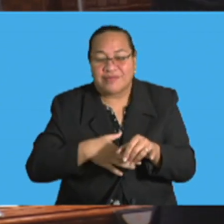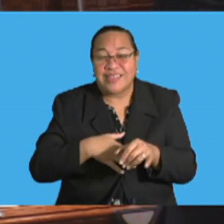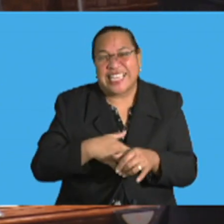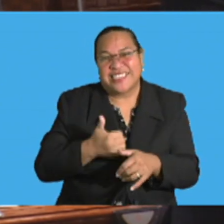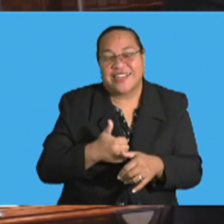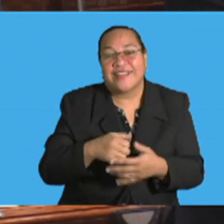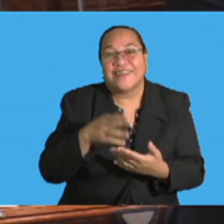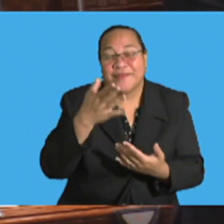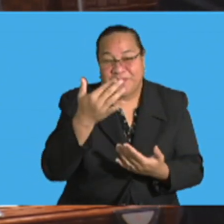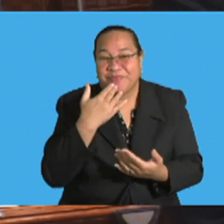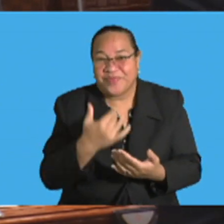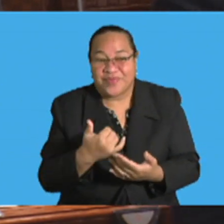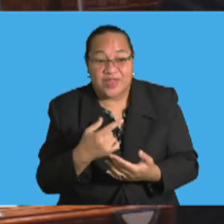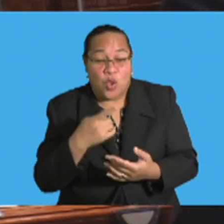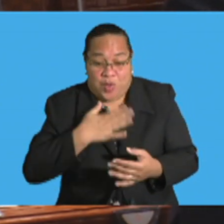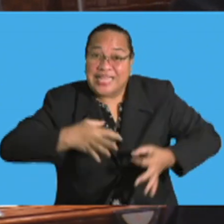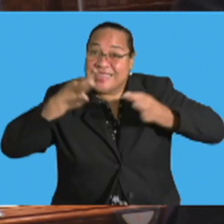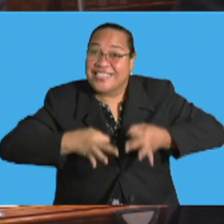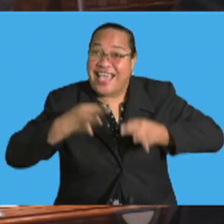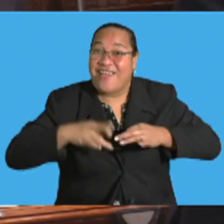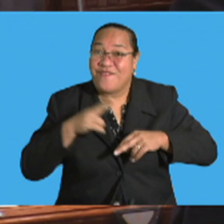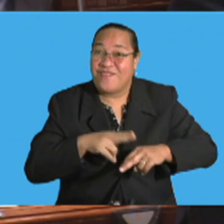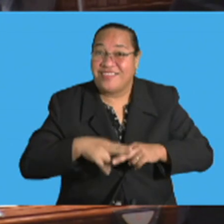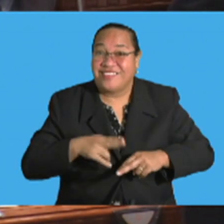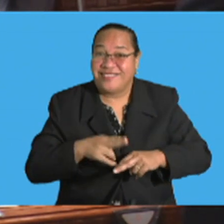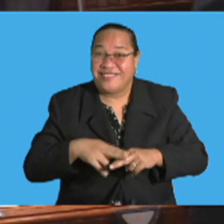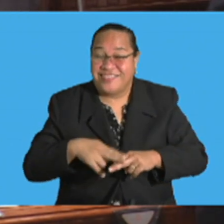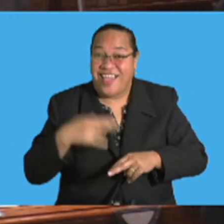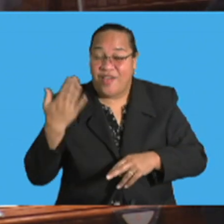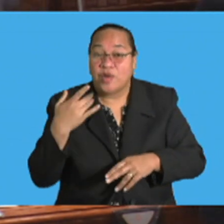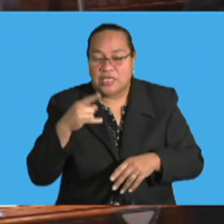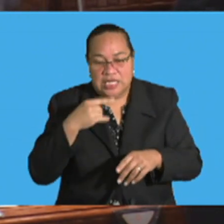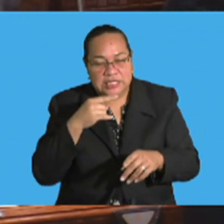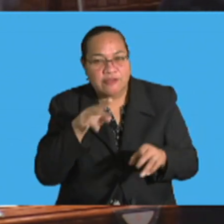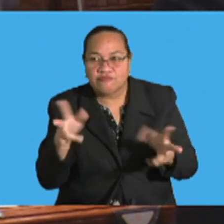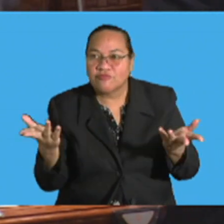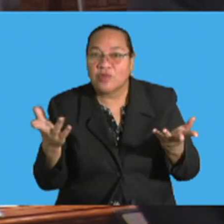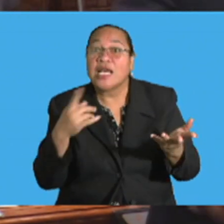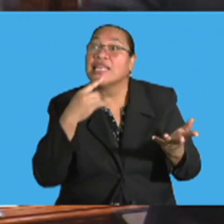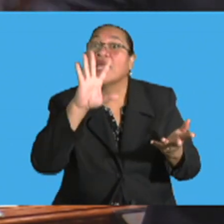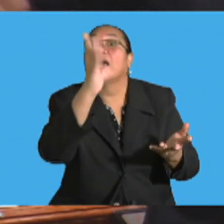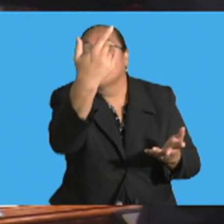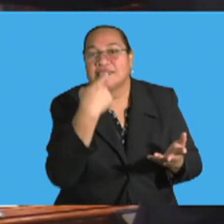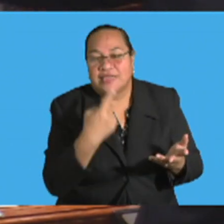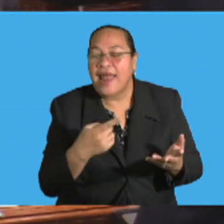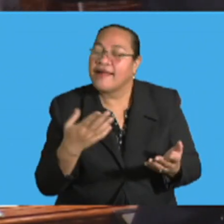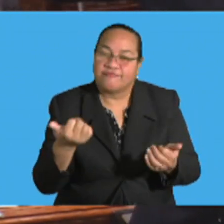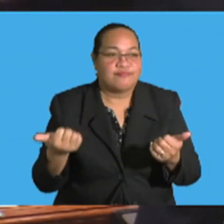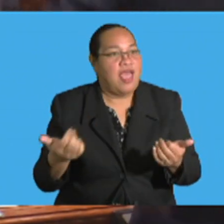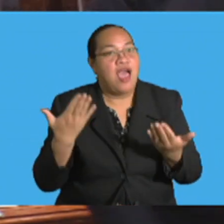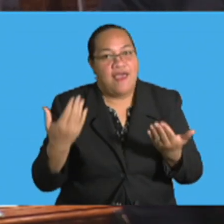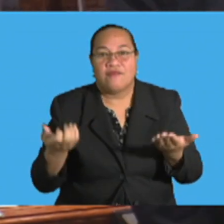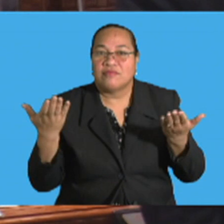When we made the decision to buy the A350, they said these two slots are now available because the time lag to